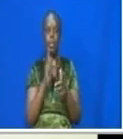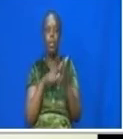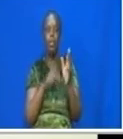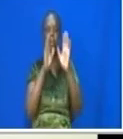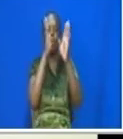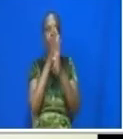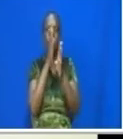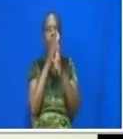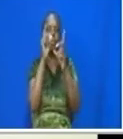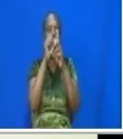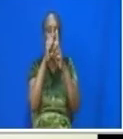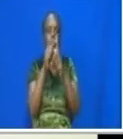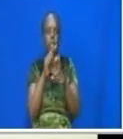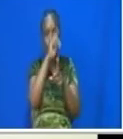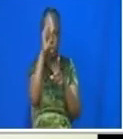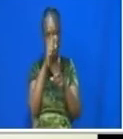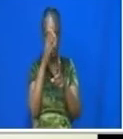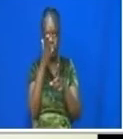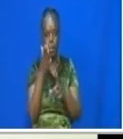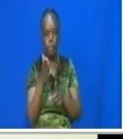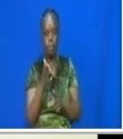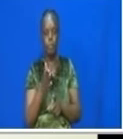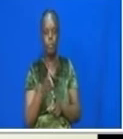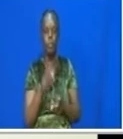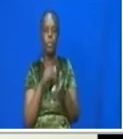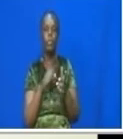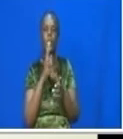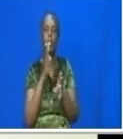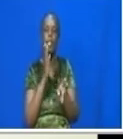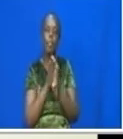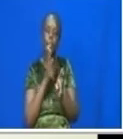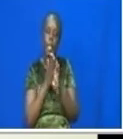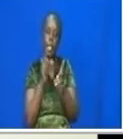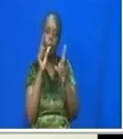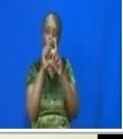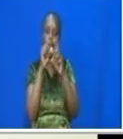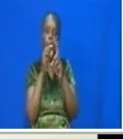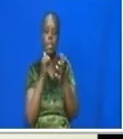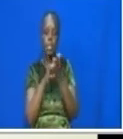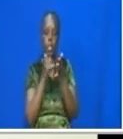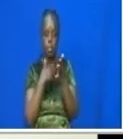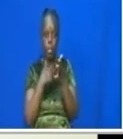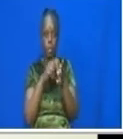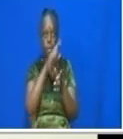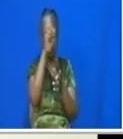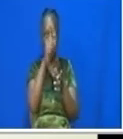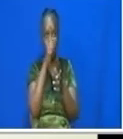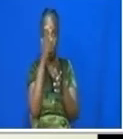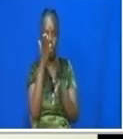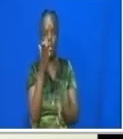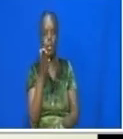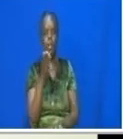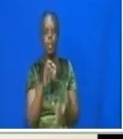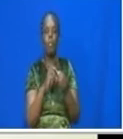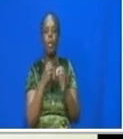takes me back to my question. Then what are the keywords in this question? What are some of the keywords that